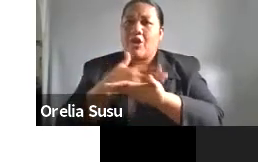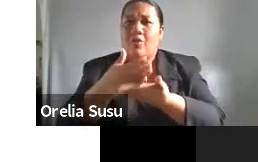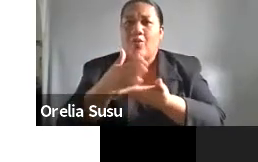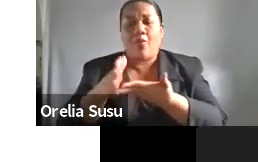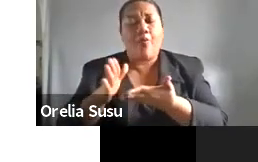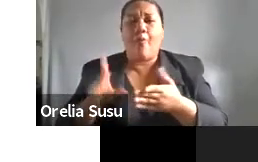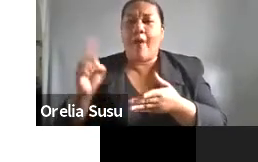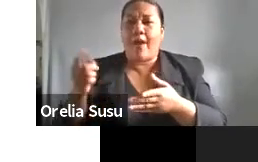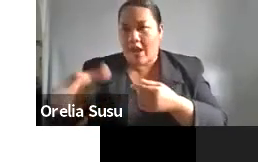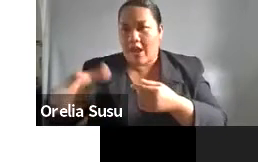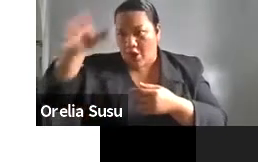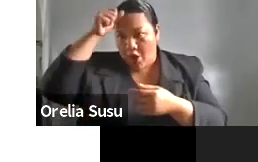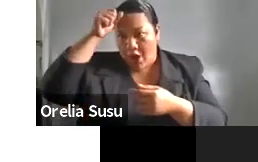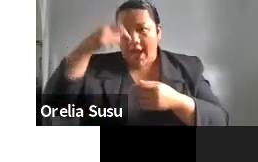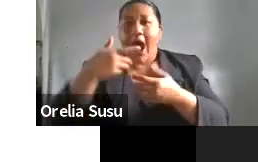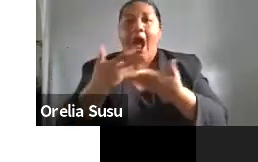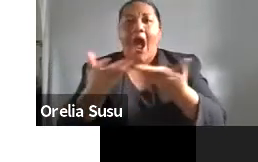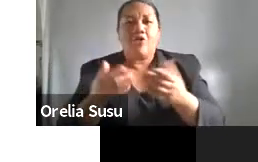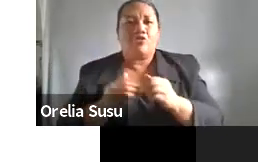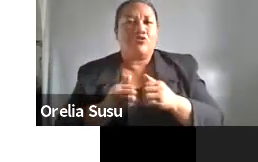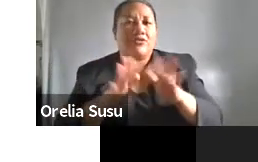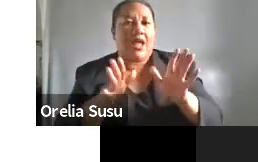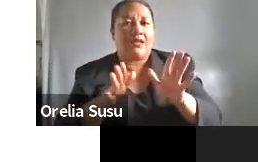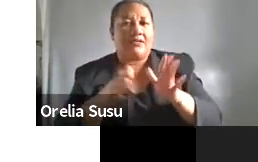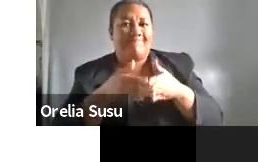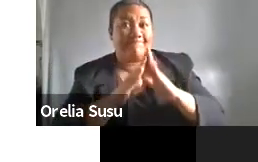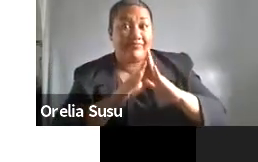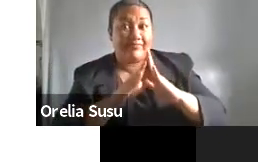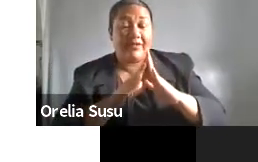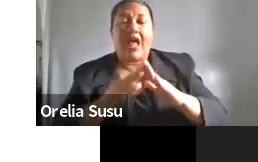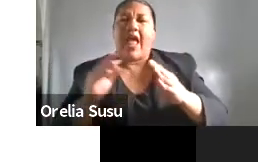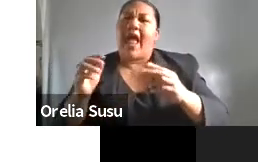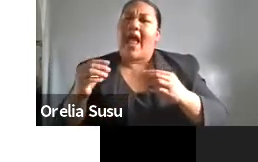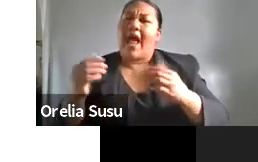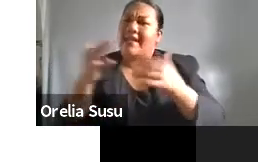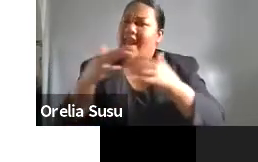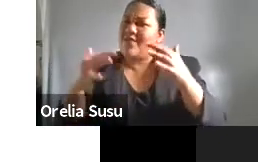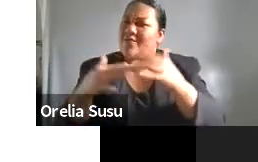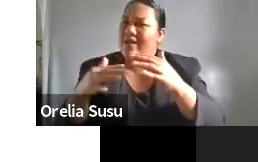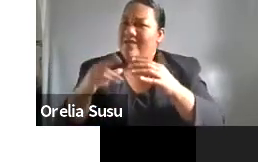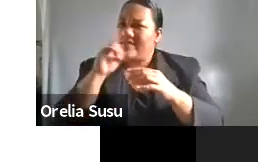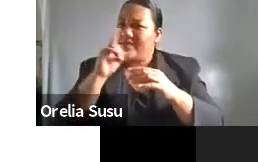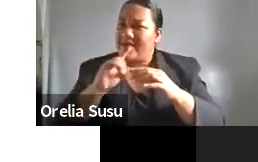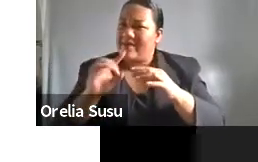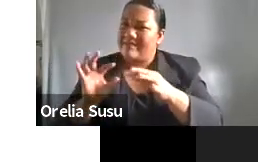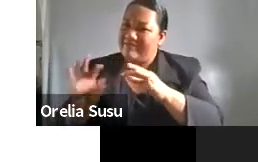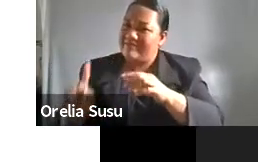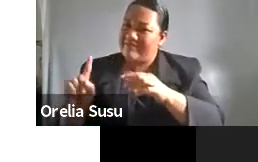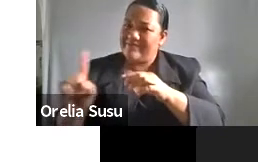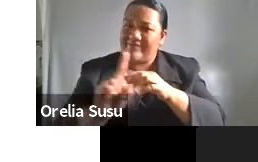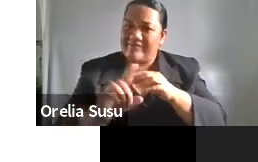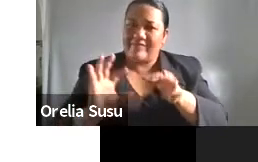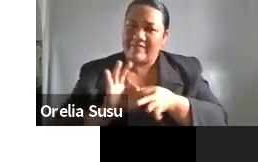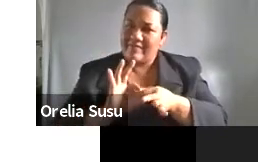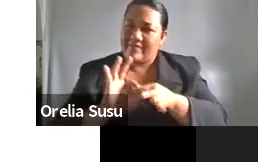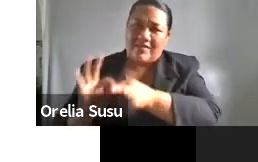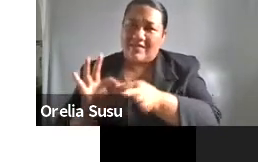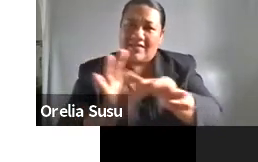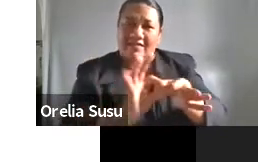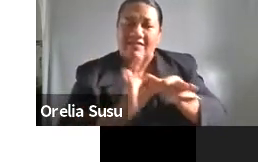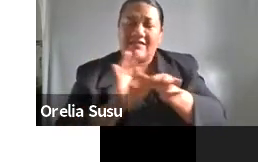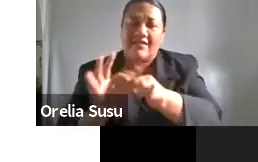something like a network that can be sustainable. It can be a thing that runs for long is always a challenge. People know